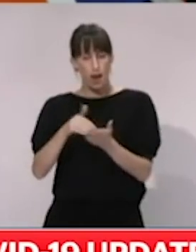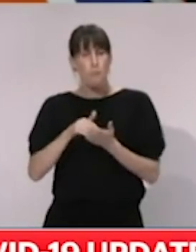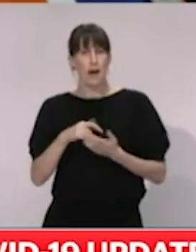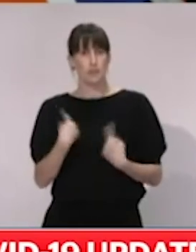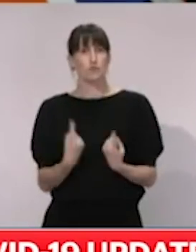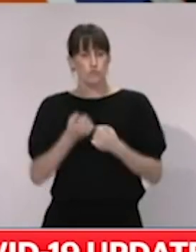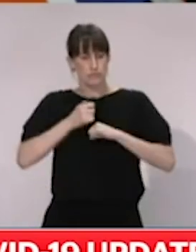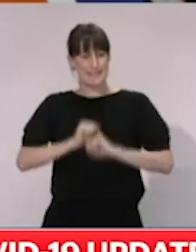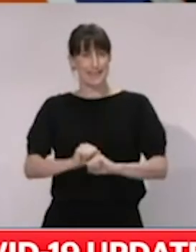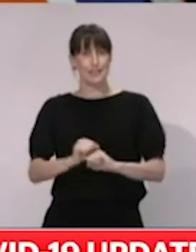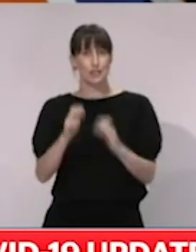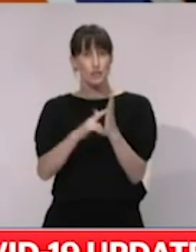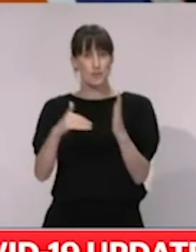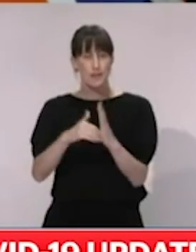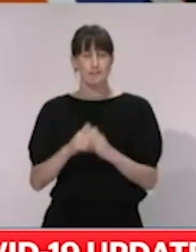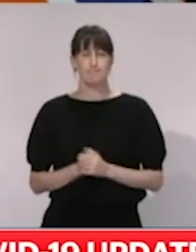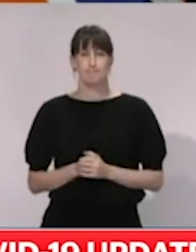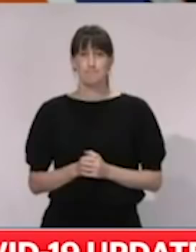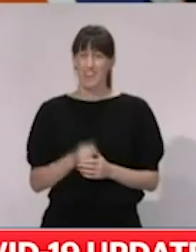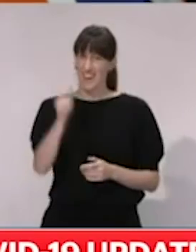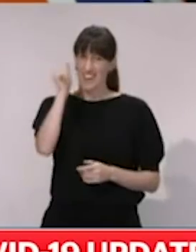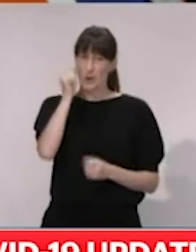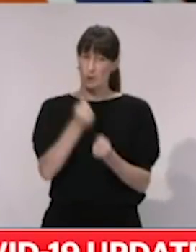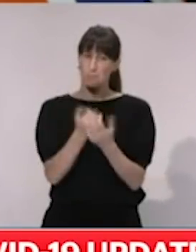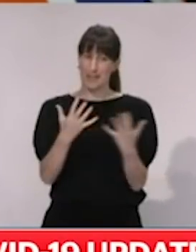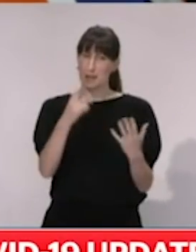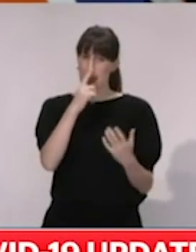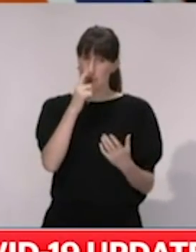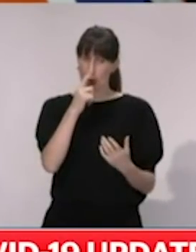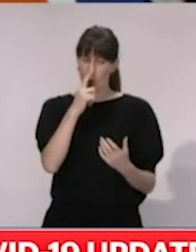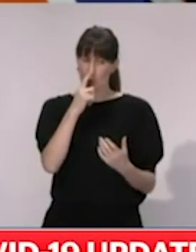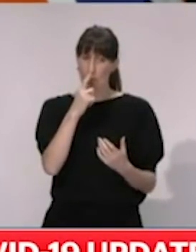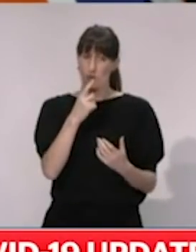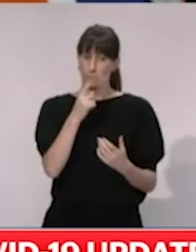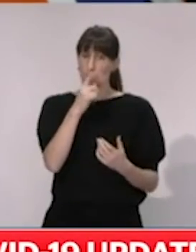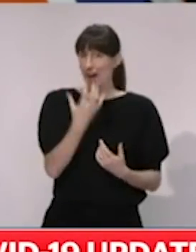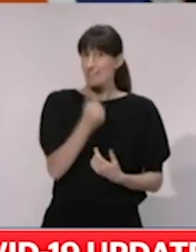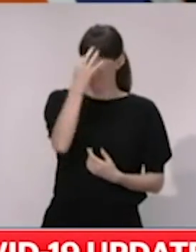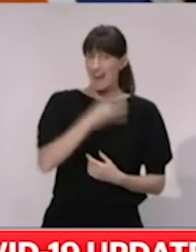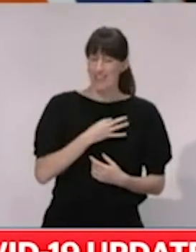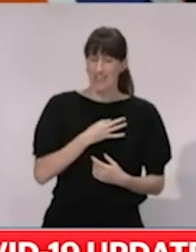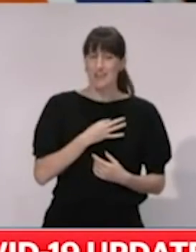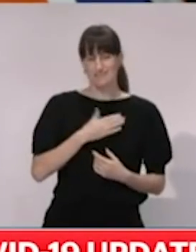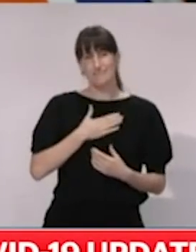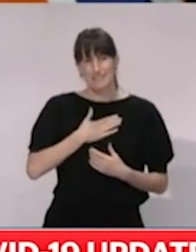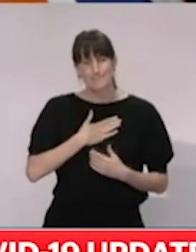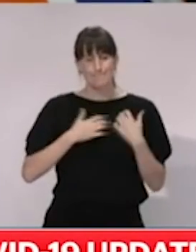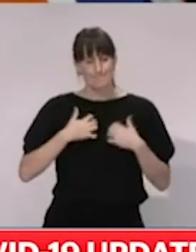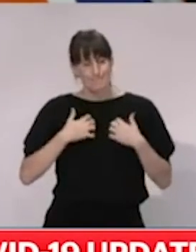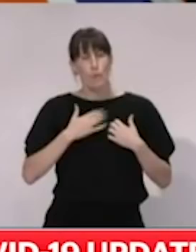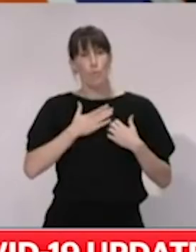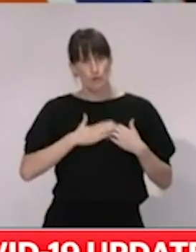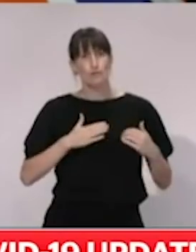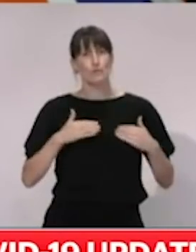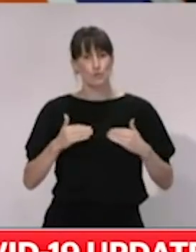Zealanders. I know that many people, including those of faith, want to move as quickly as possible to increase the size of